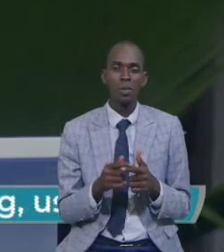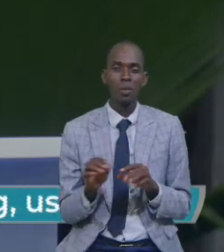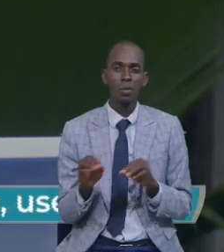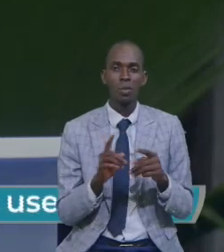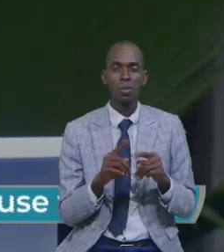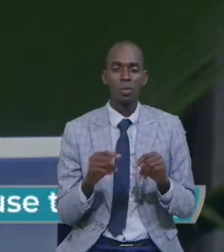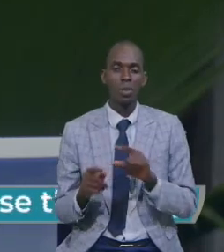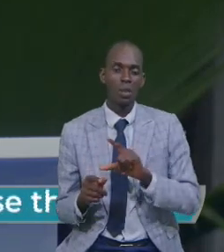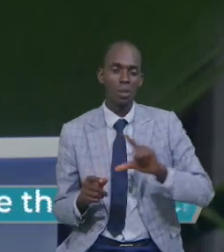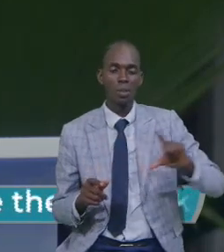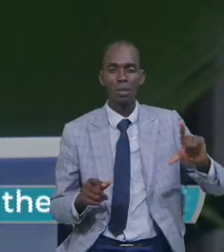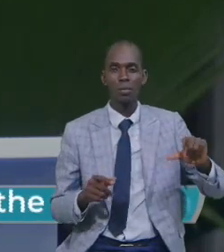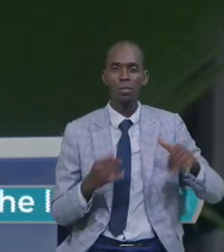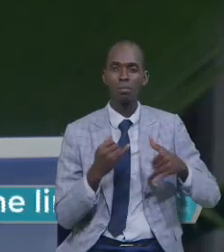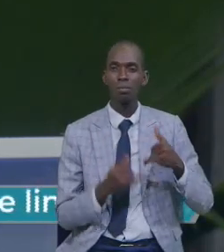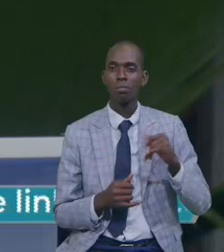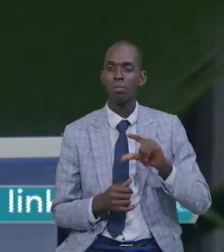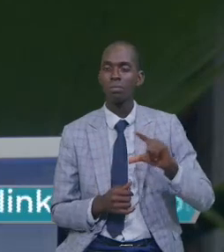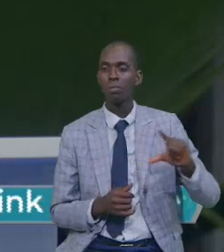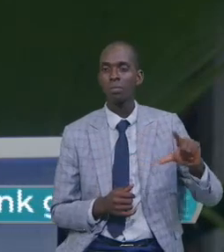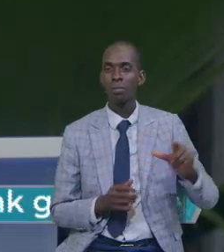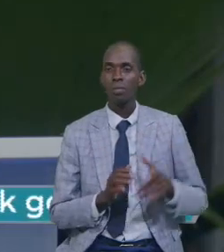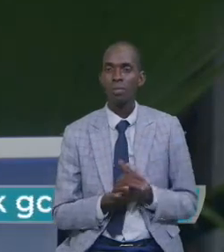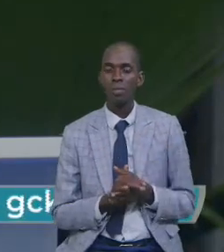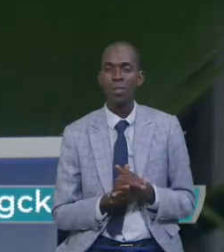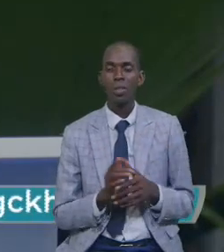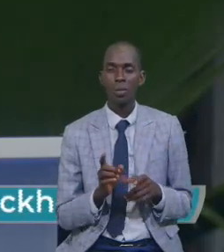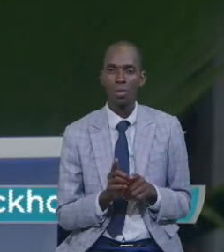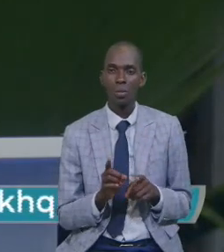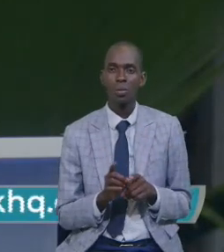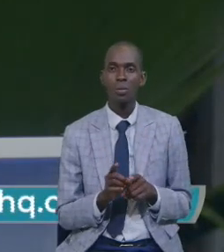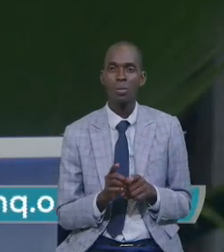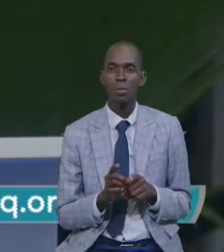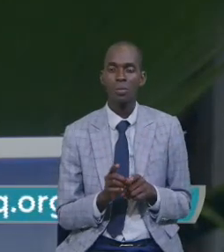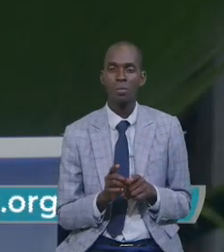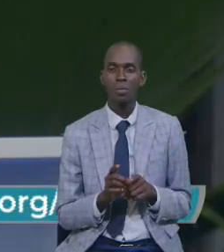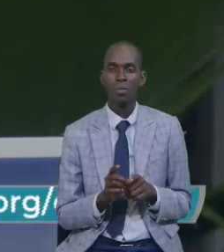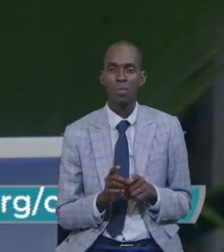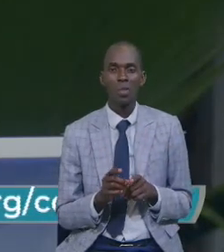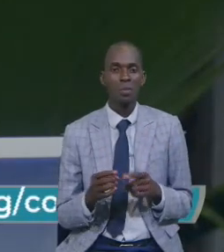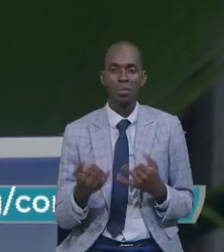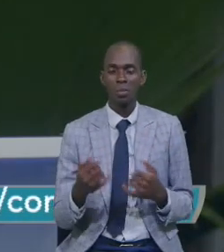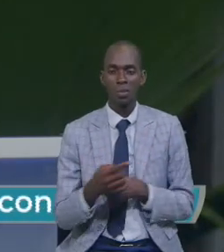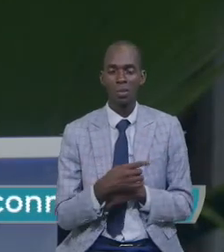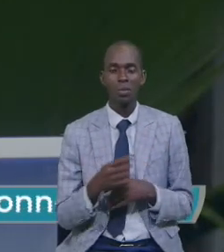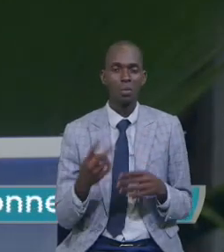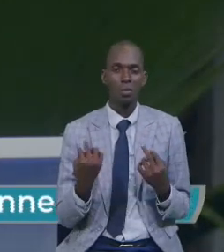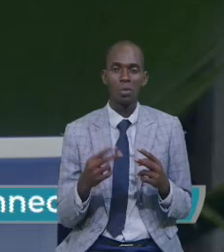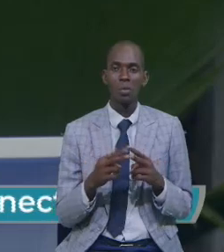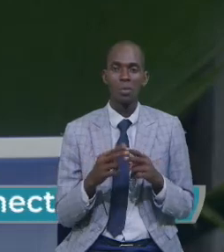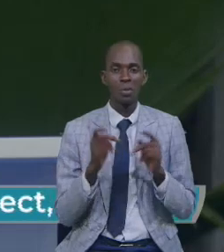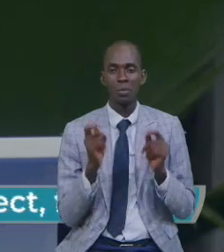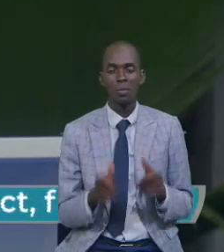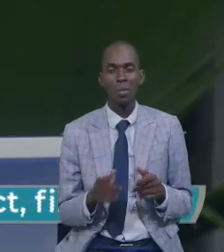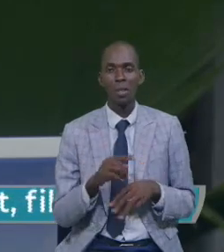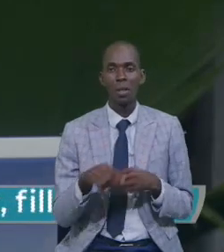left. Back. Okay, I can see that flag. It seems we are smart about it tonight. And